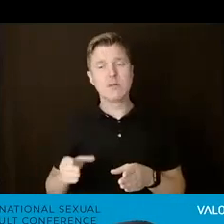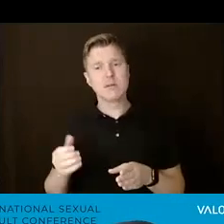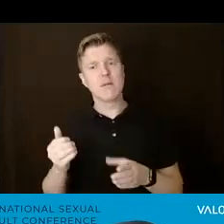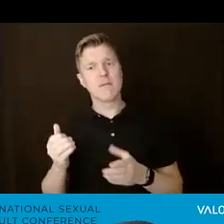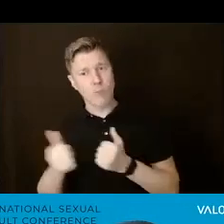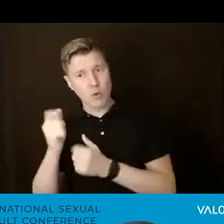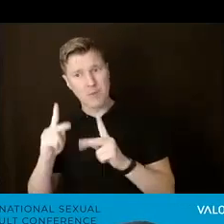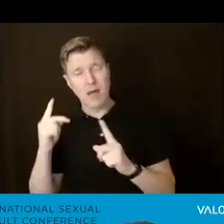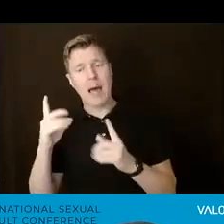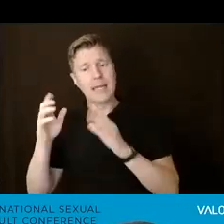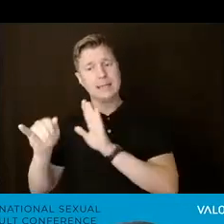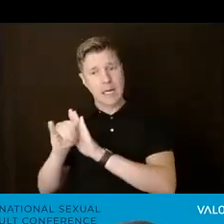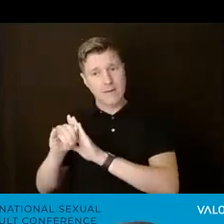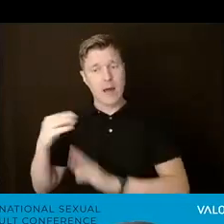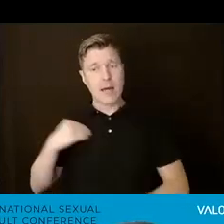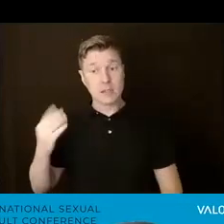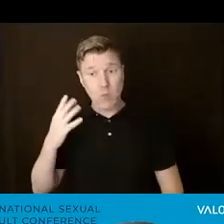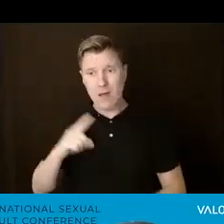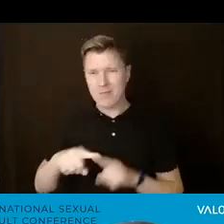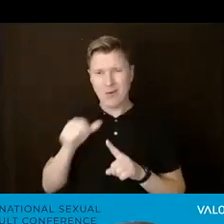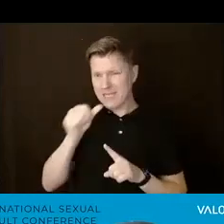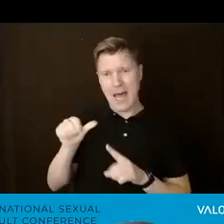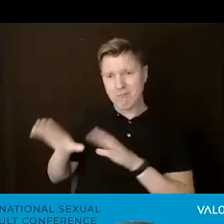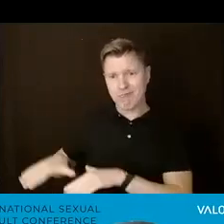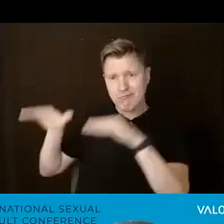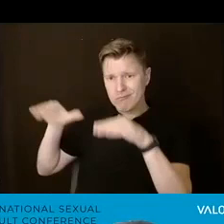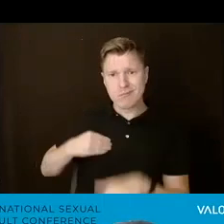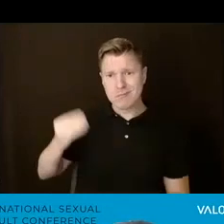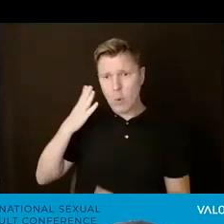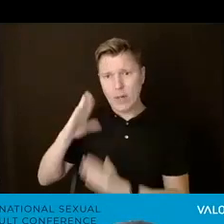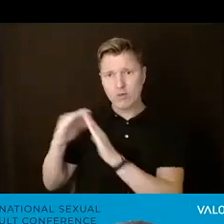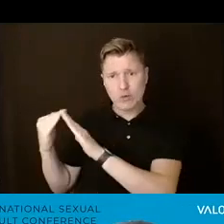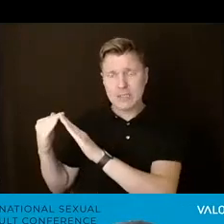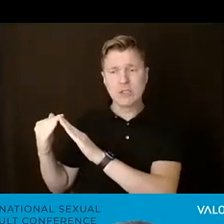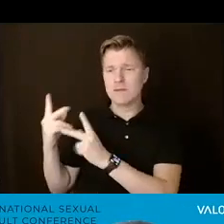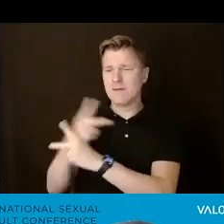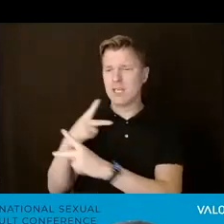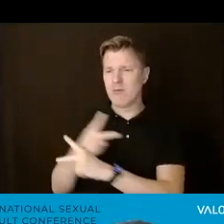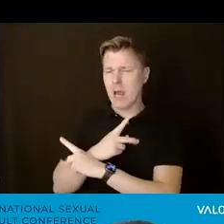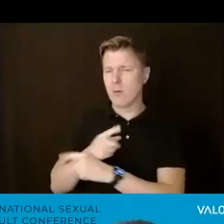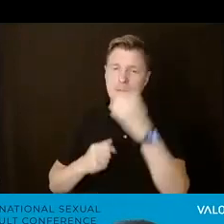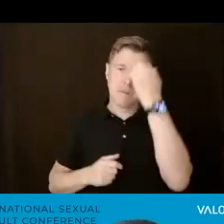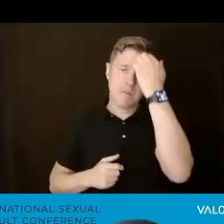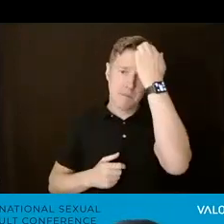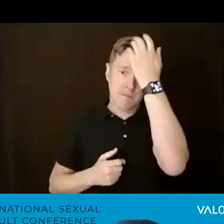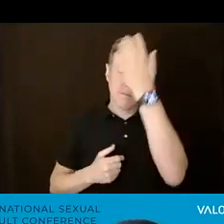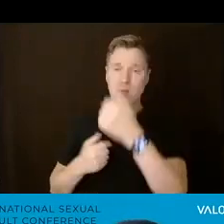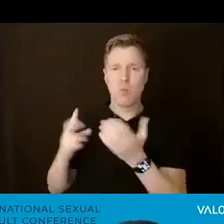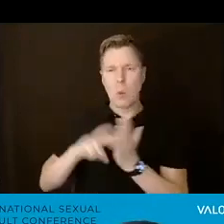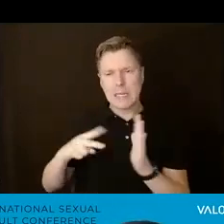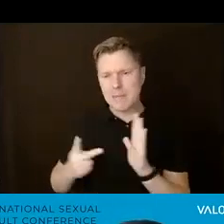I wasn't raised, in white community, to kind of figure out what does it mean to walk in the